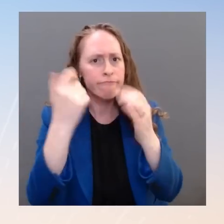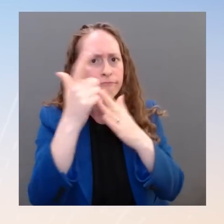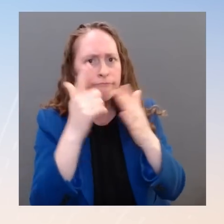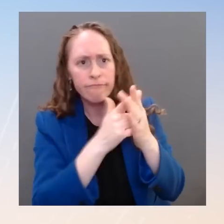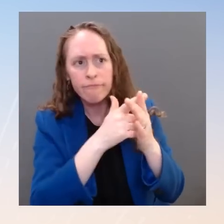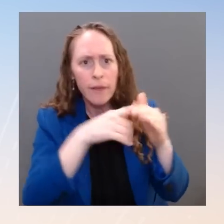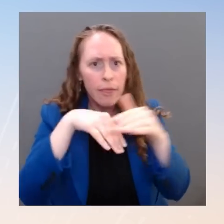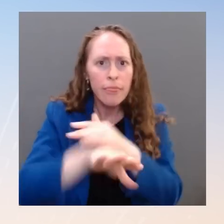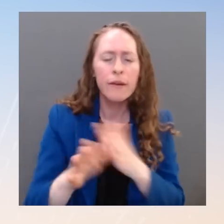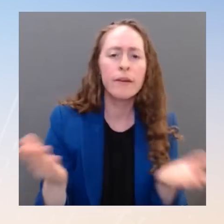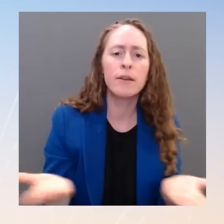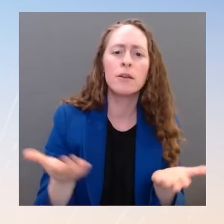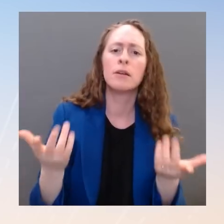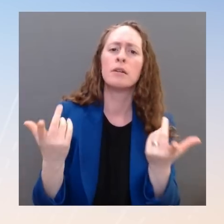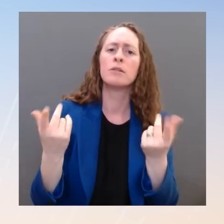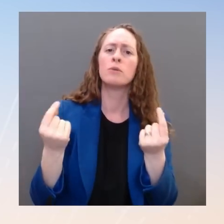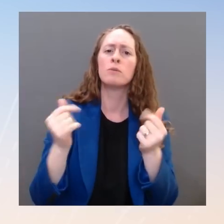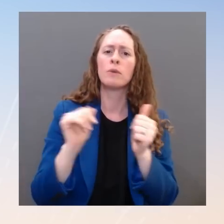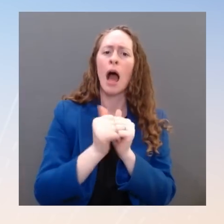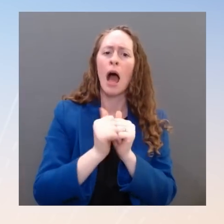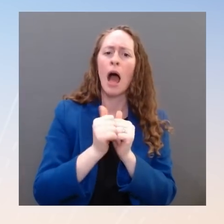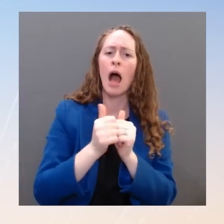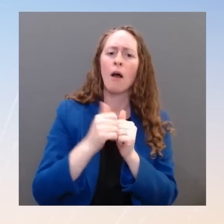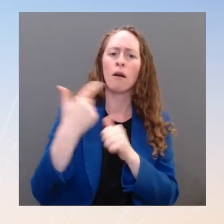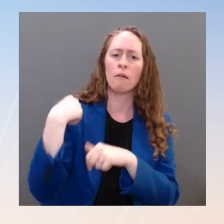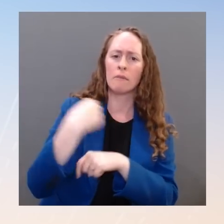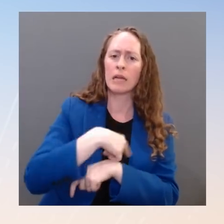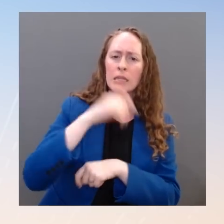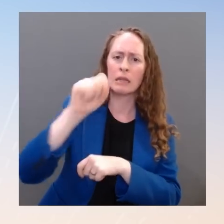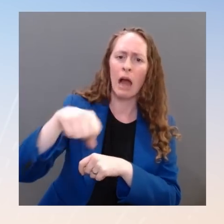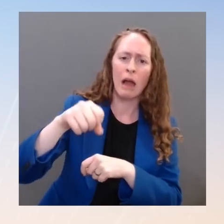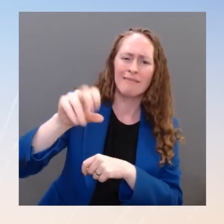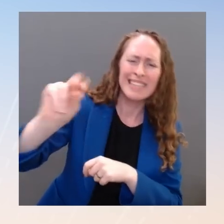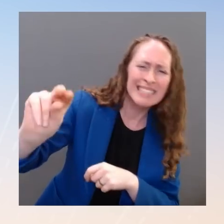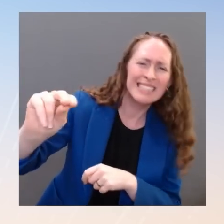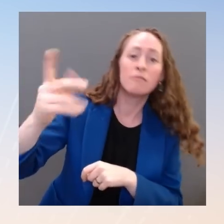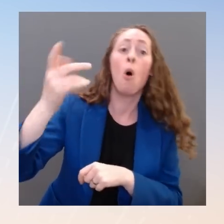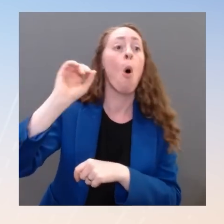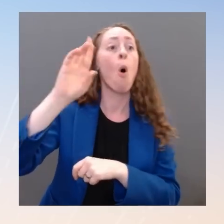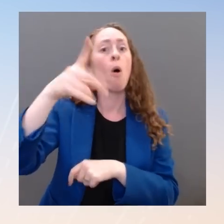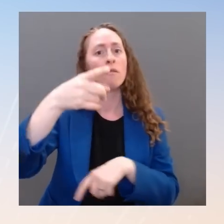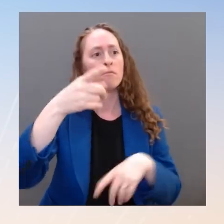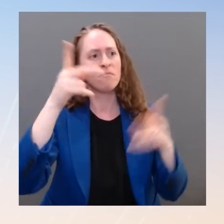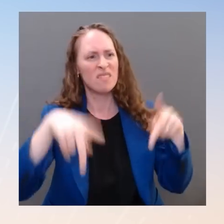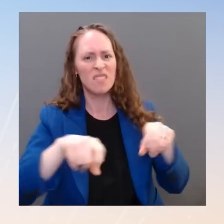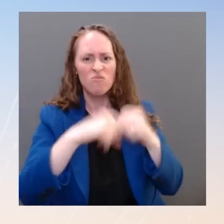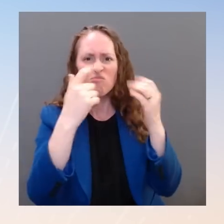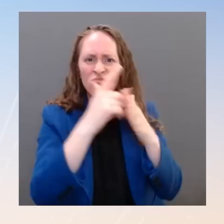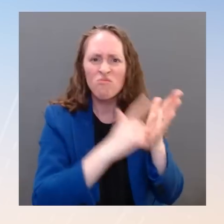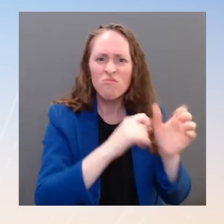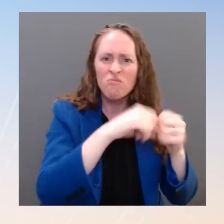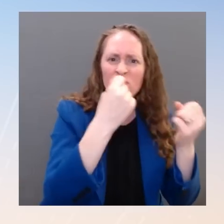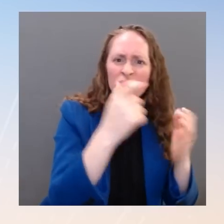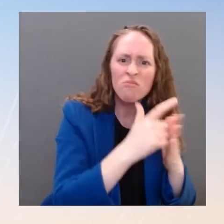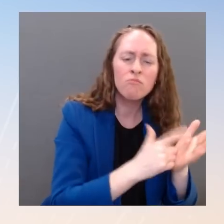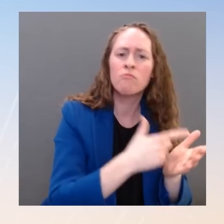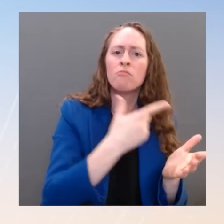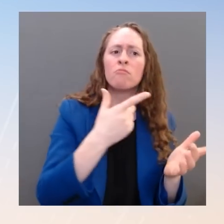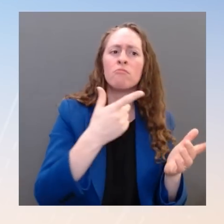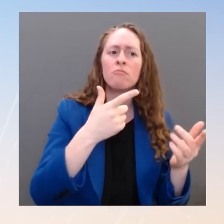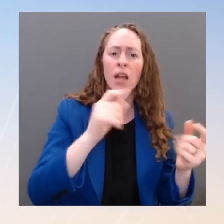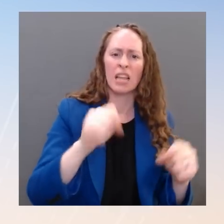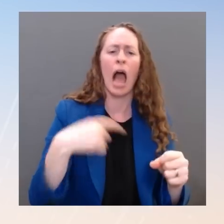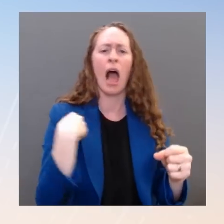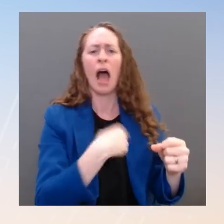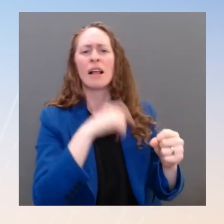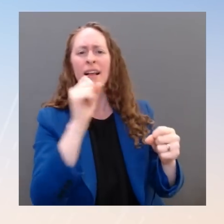criminal organizations, and how we're going to deter irregular migration. But this is not an immigration policy. This is how we're